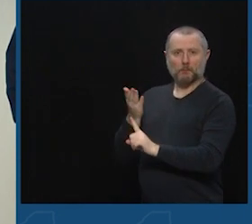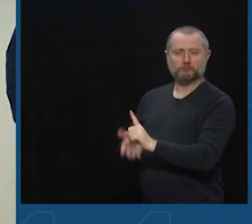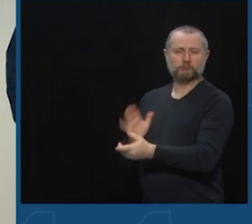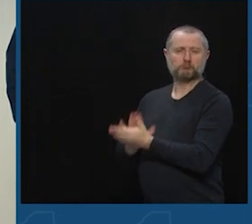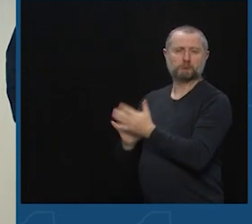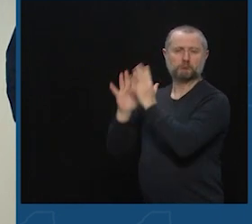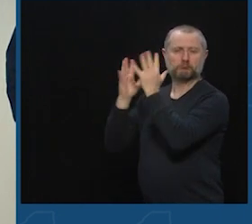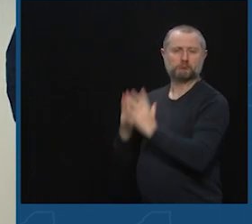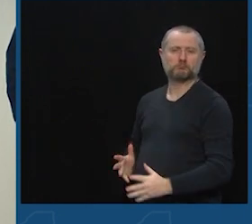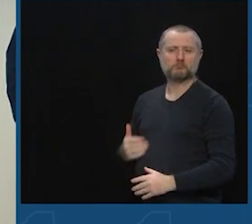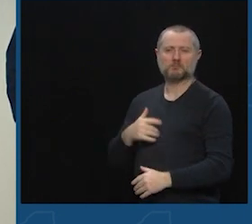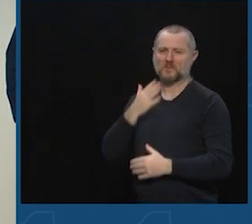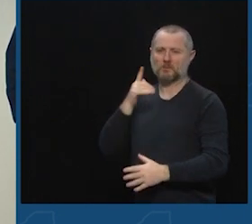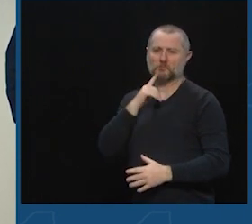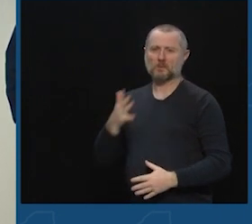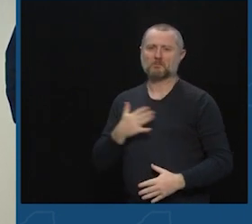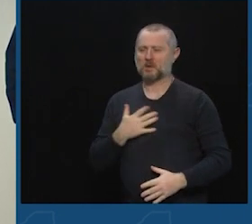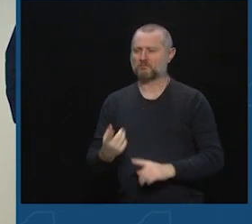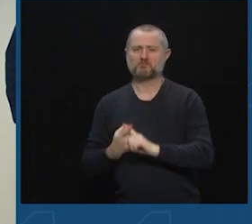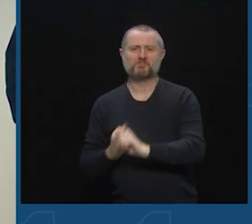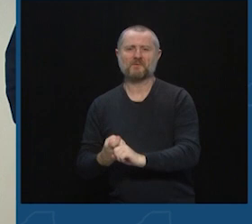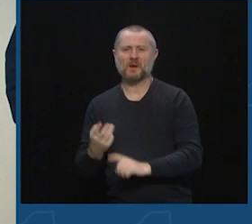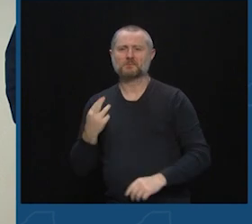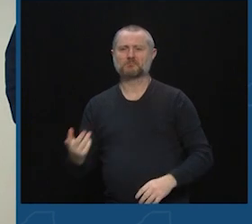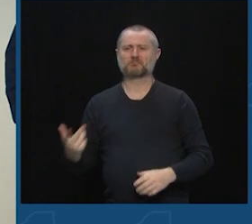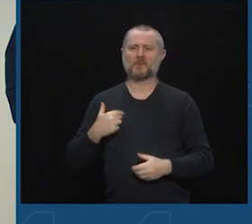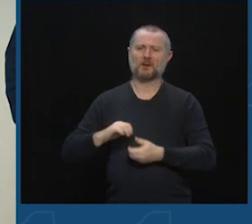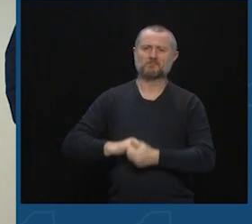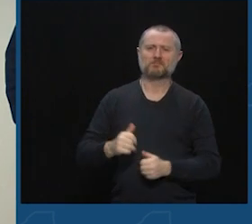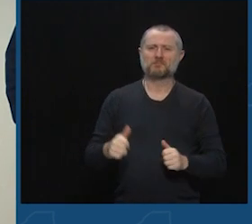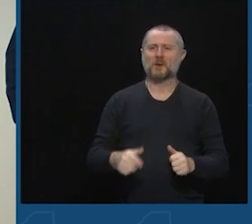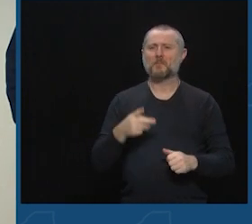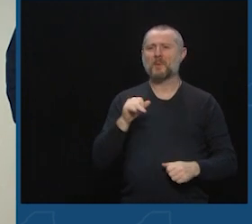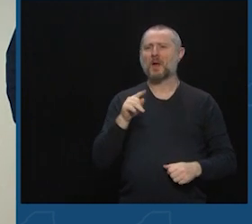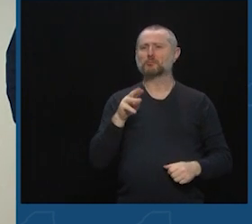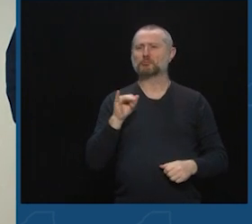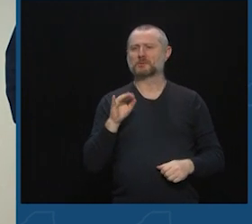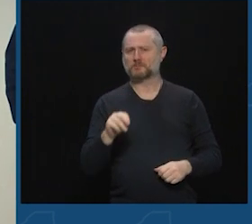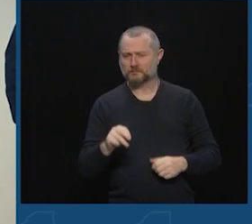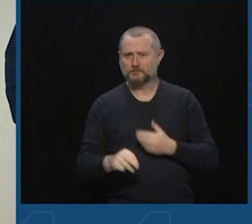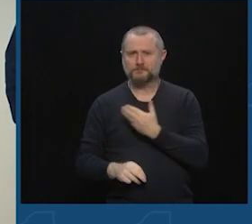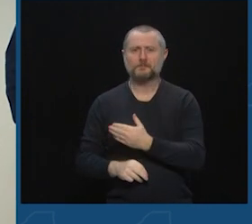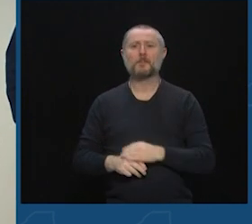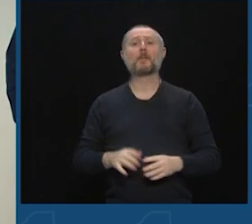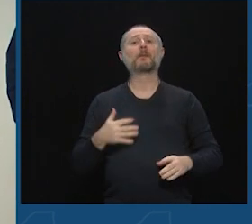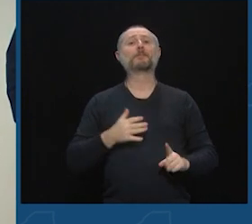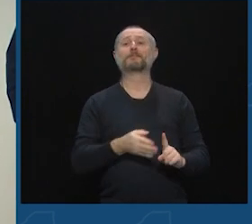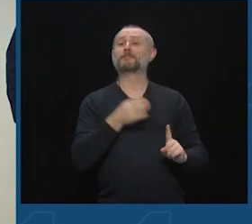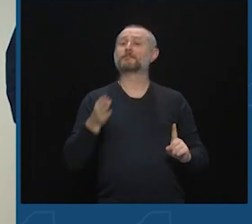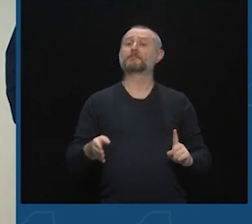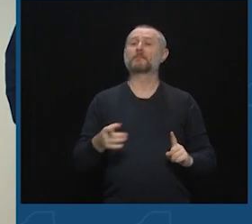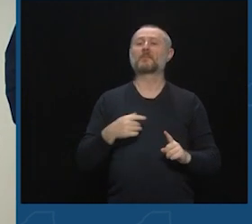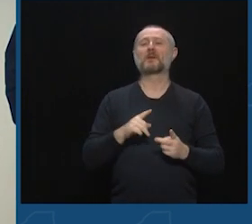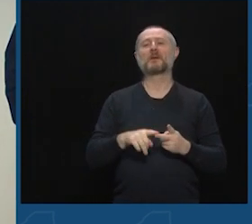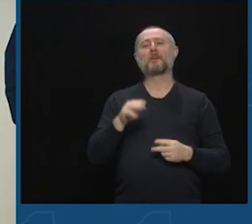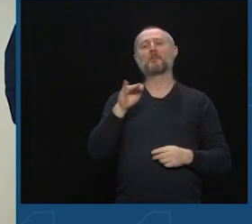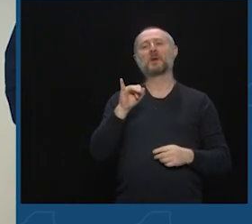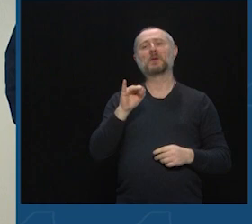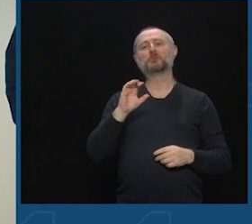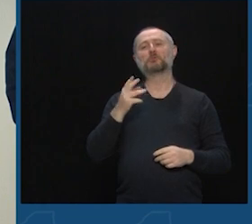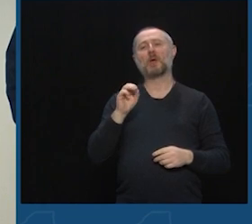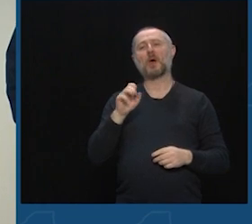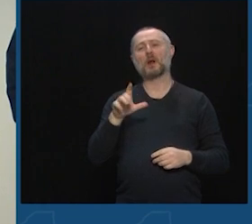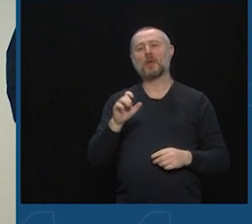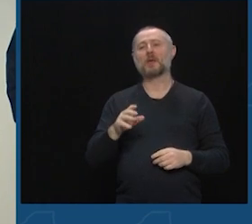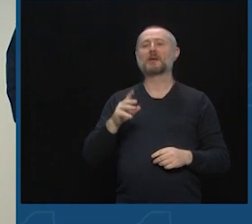great friend and partner in government, Pat Ryan, our county executive. Another strong ally, Michelle Hinchy, our senator.